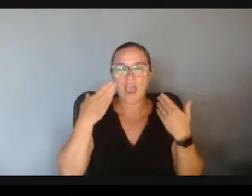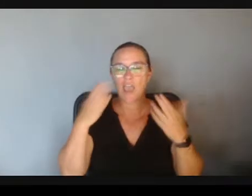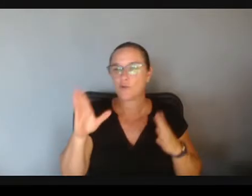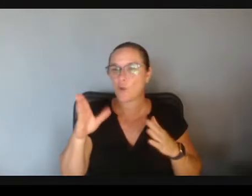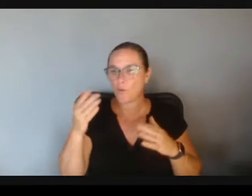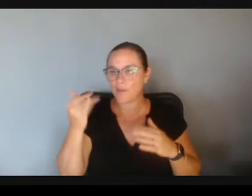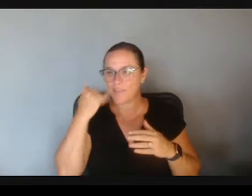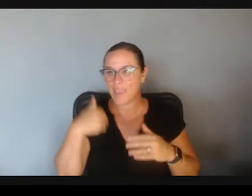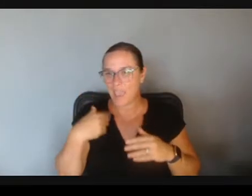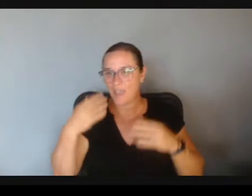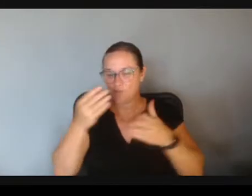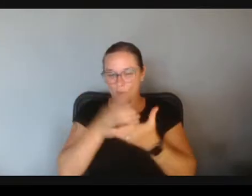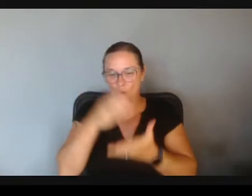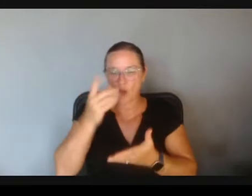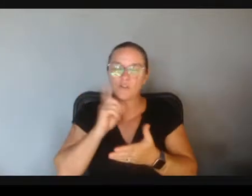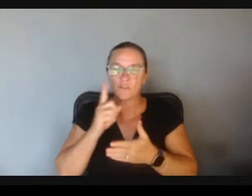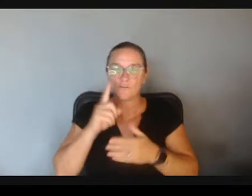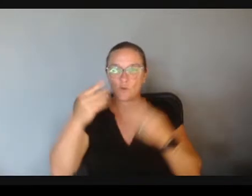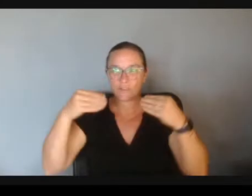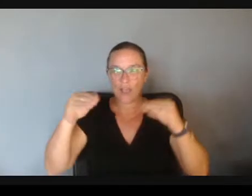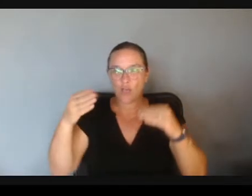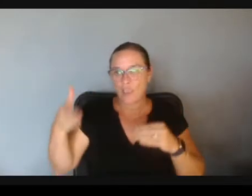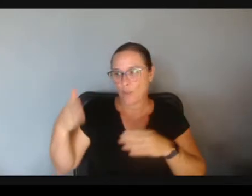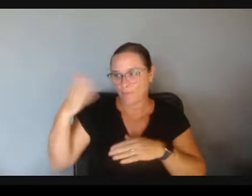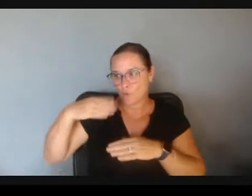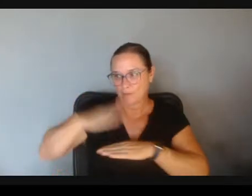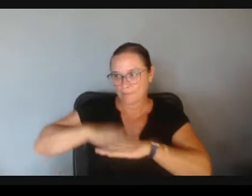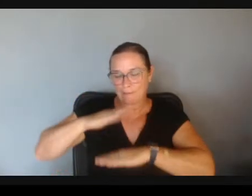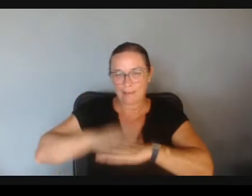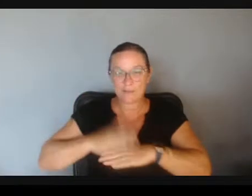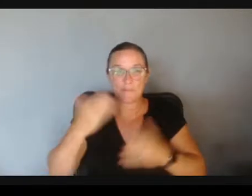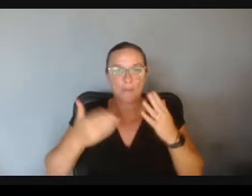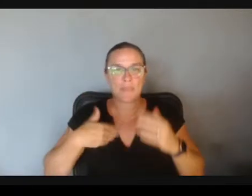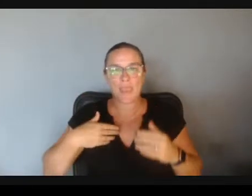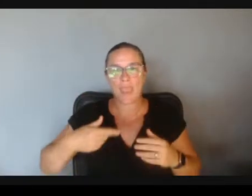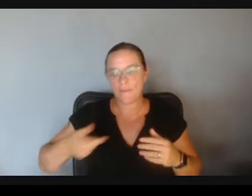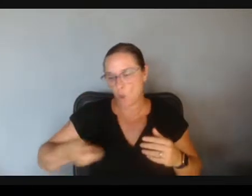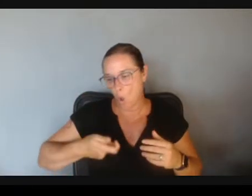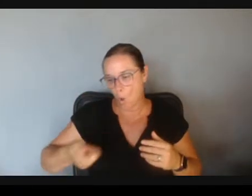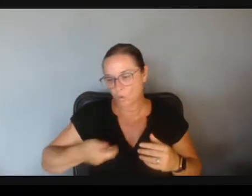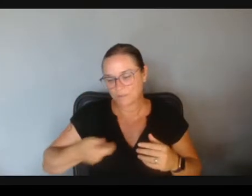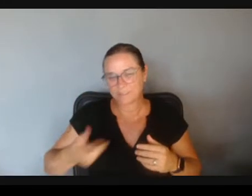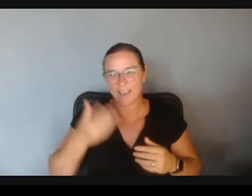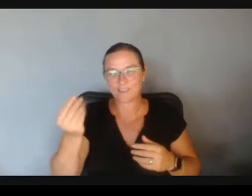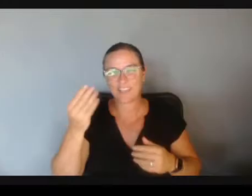Dane? Maybe they got a garden hose out front. Yeah, I don't know.